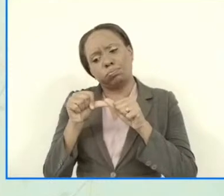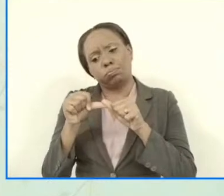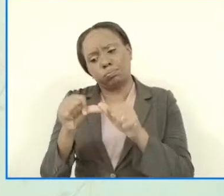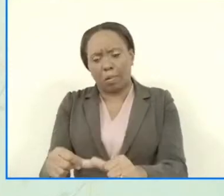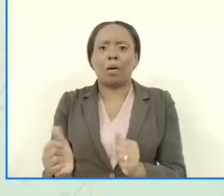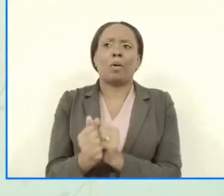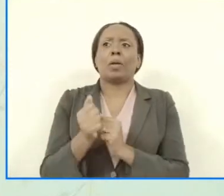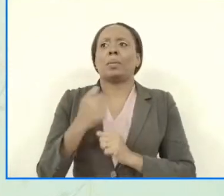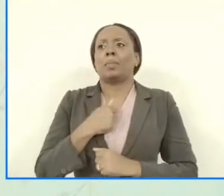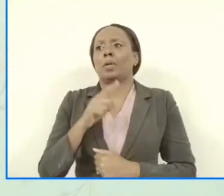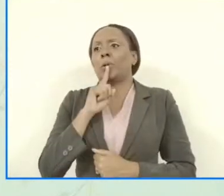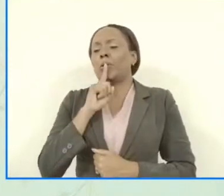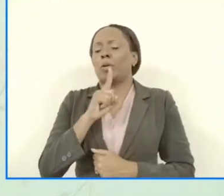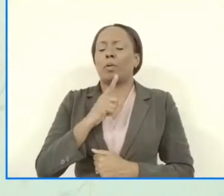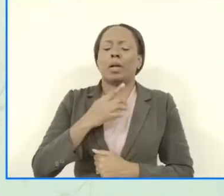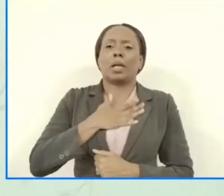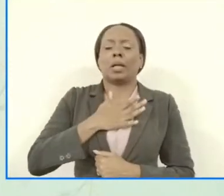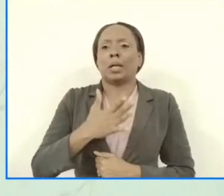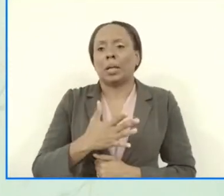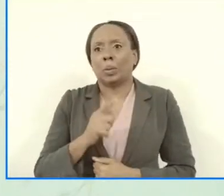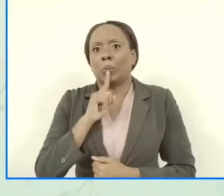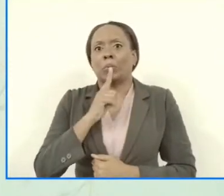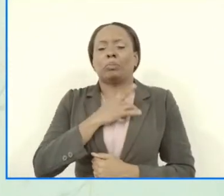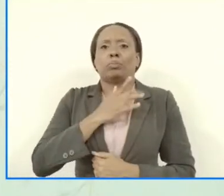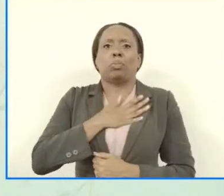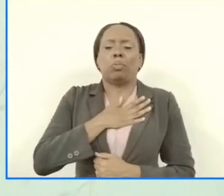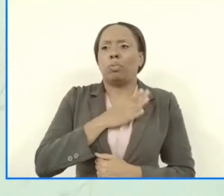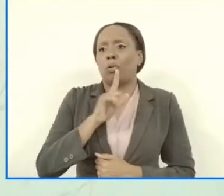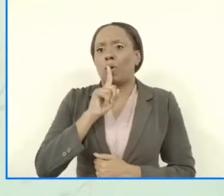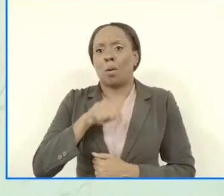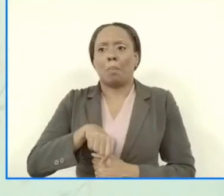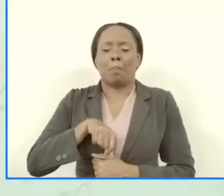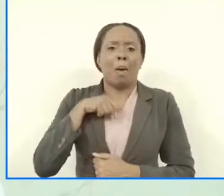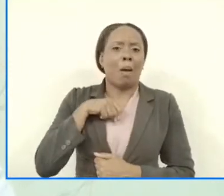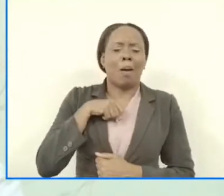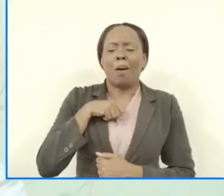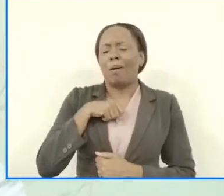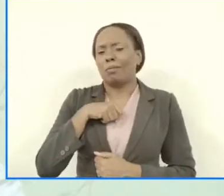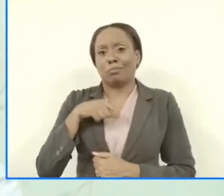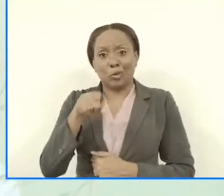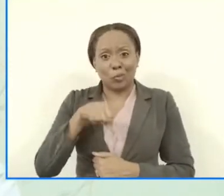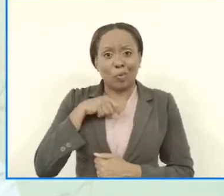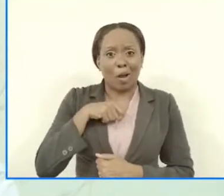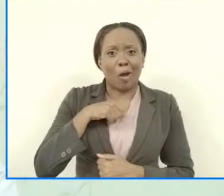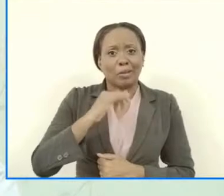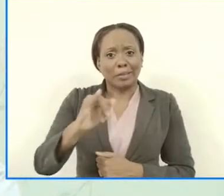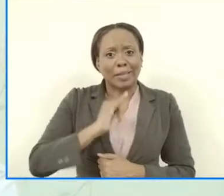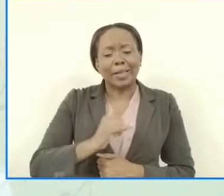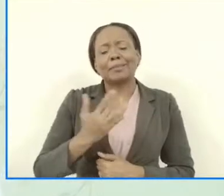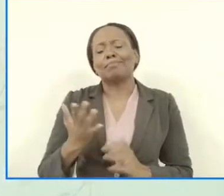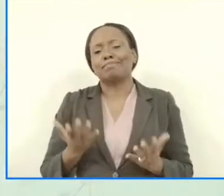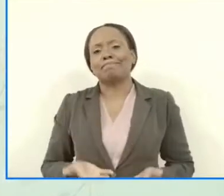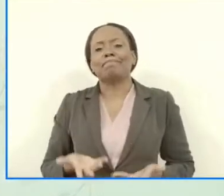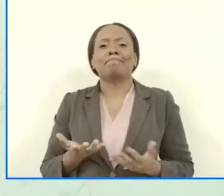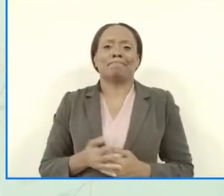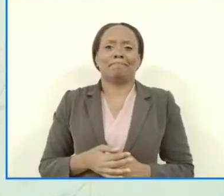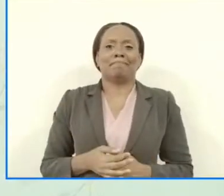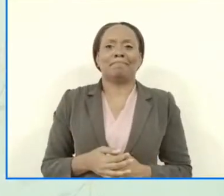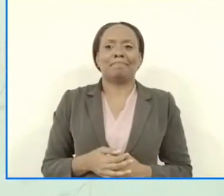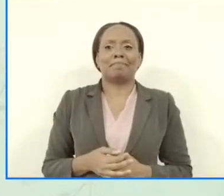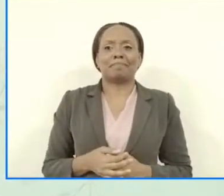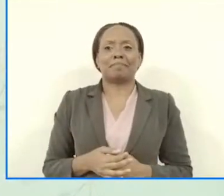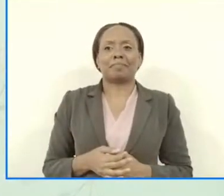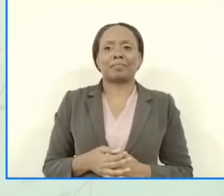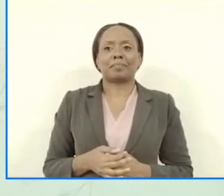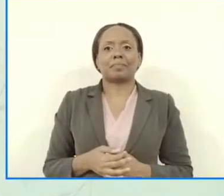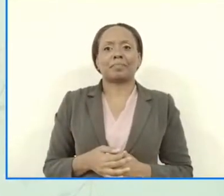bravery, I can tell you. I'm proud of all of them, and sure Barbados is also proud of them. Okay, so, I